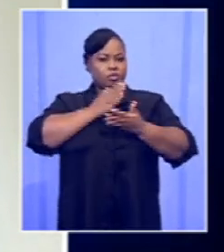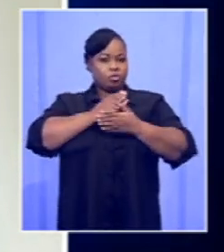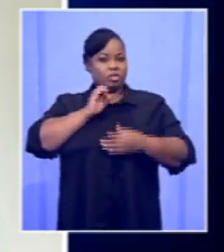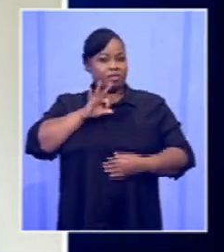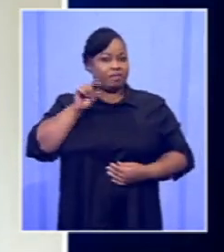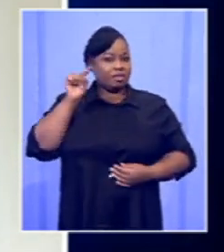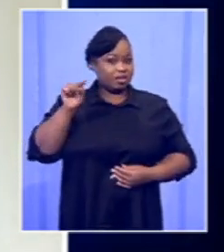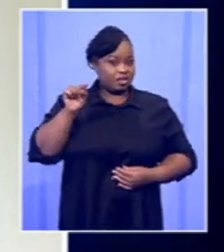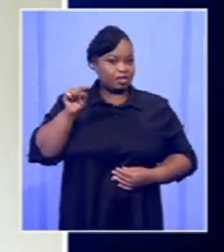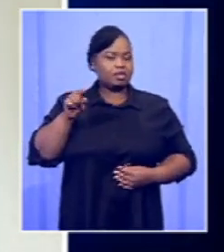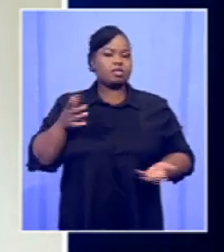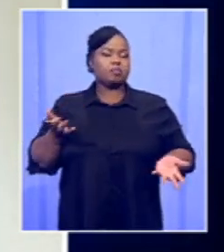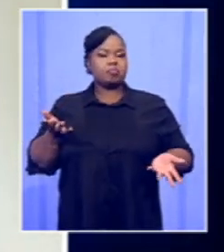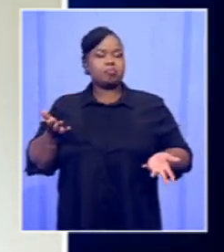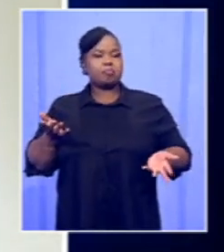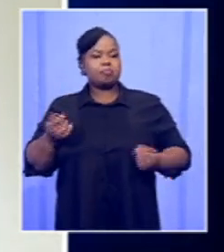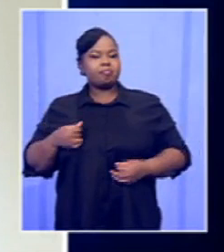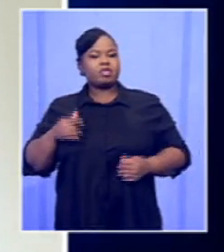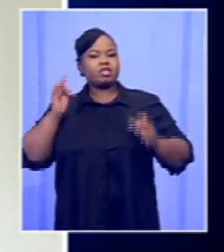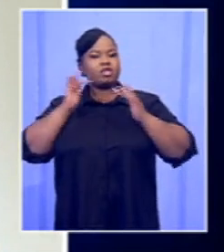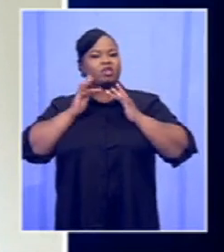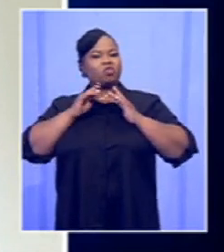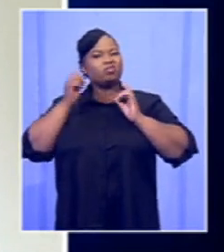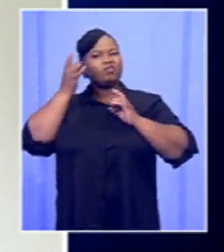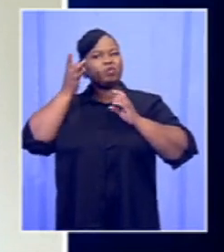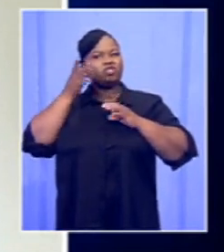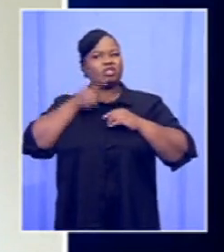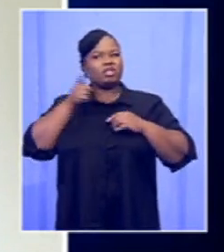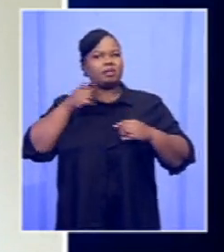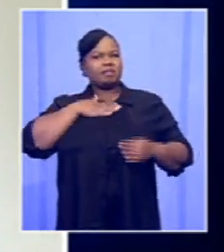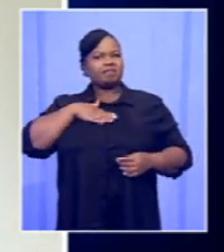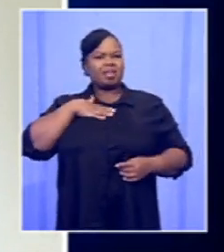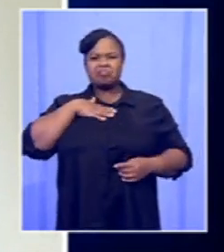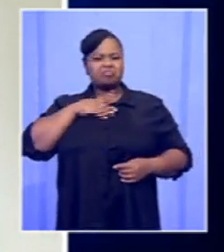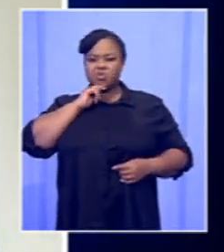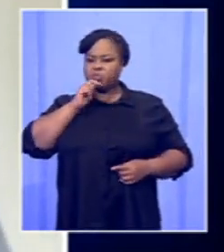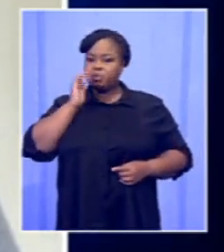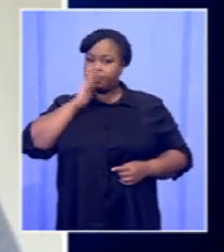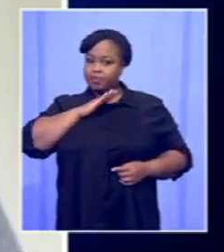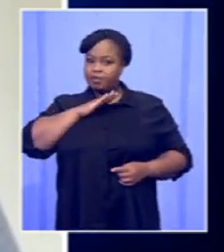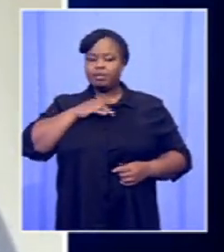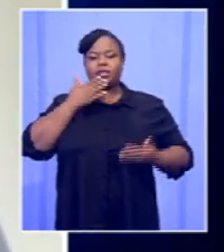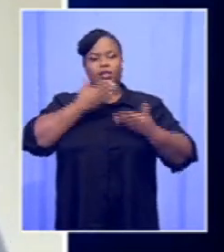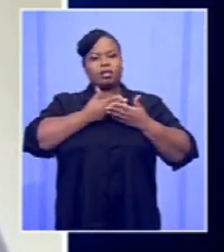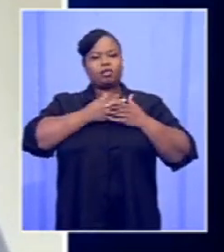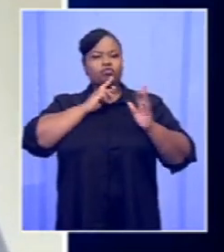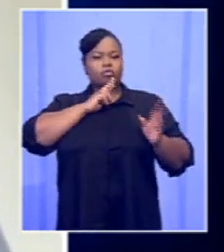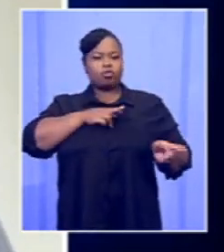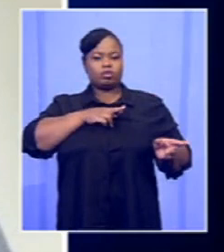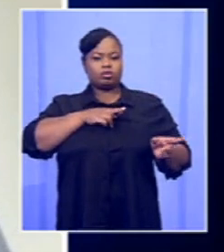do come across any content that they feel that is not necessarily true, they can definitely report it